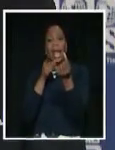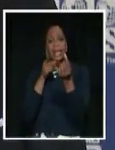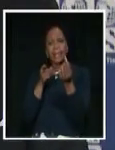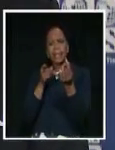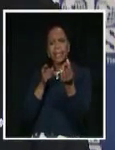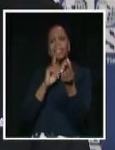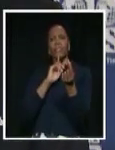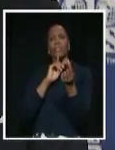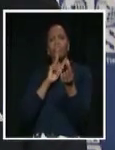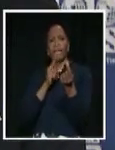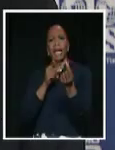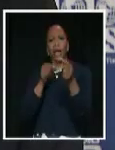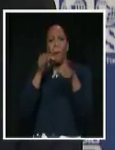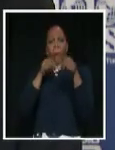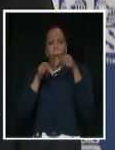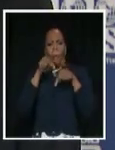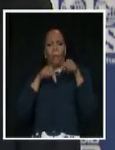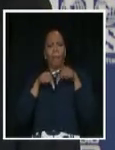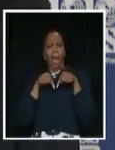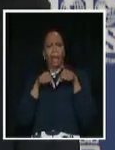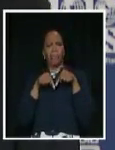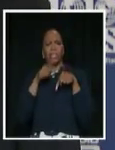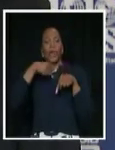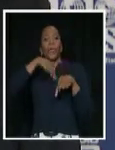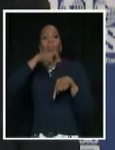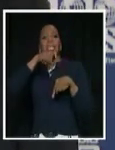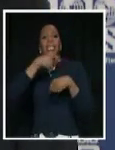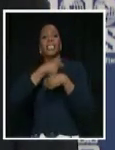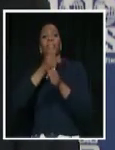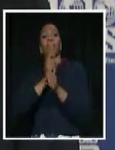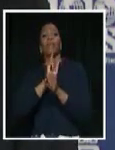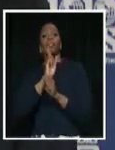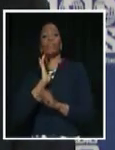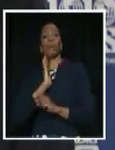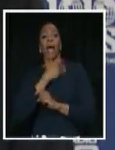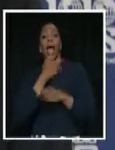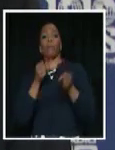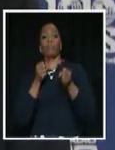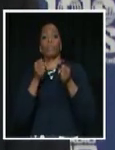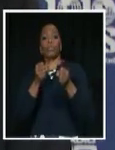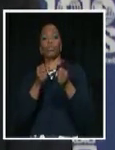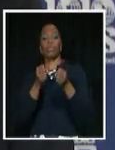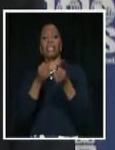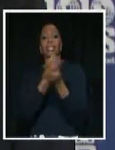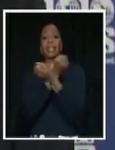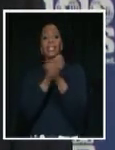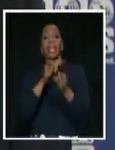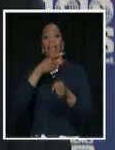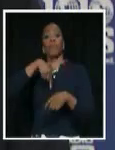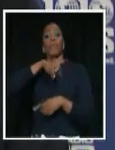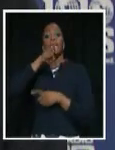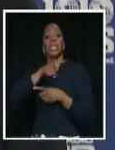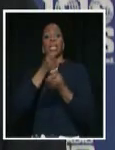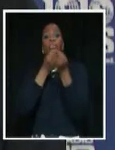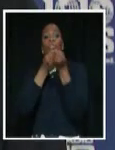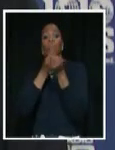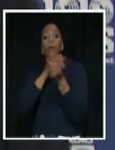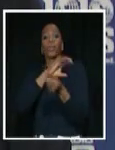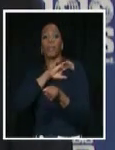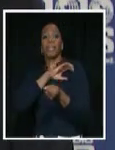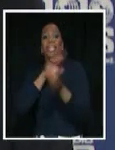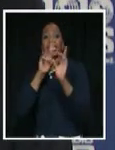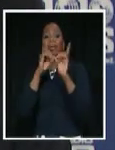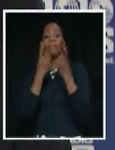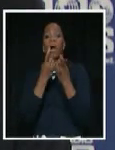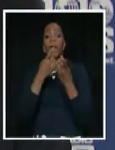actually bringing us backwards. Look, we need to make sure that our streets are safe. We have to support the police department. We have to continue stop, question,